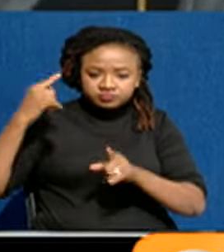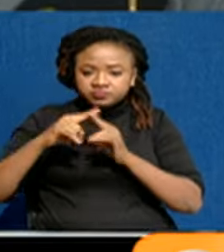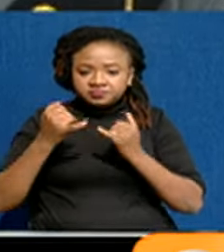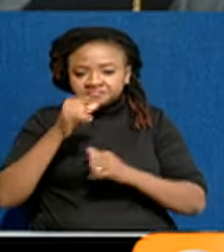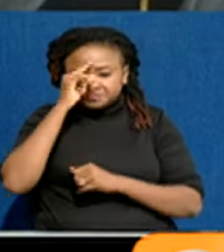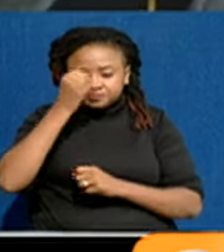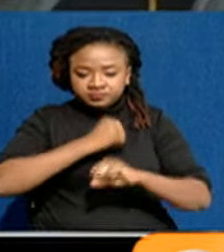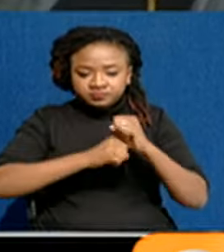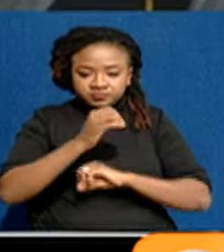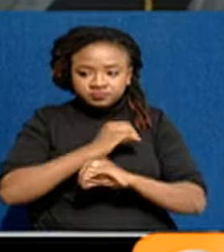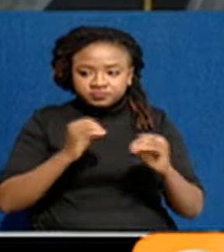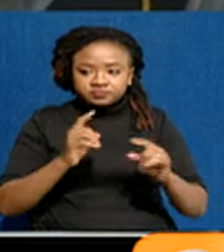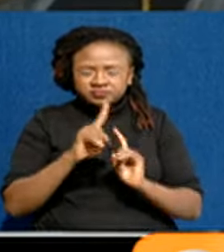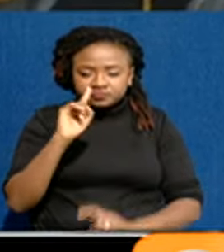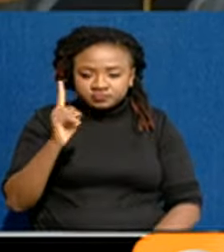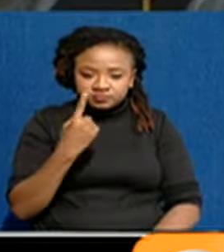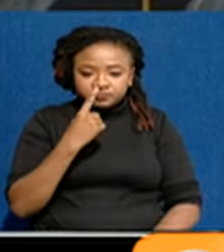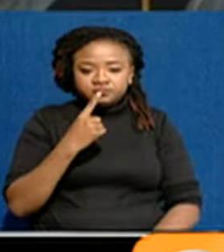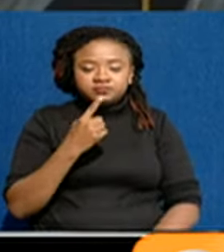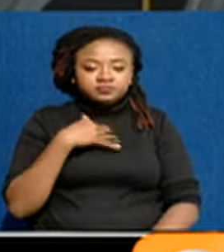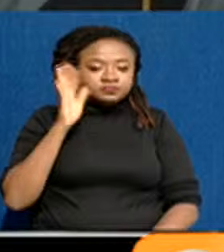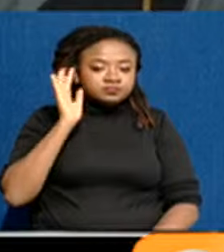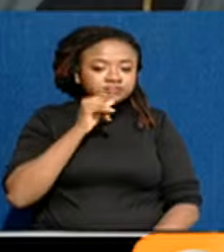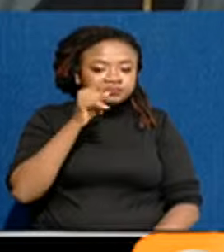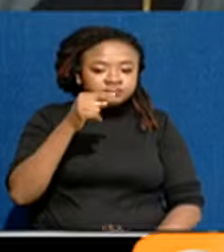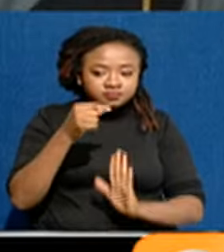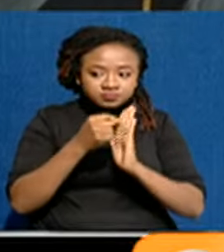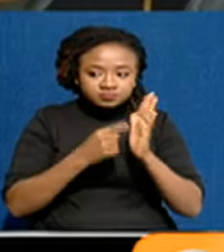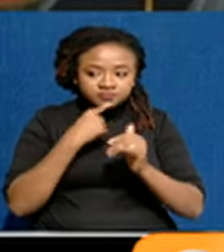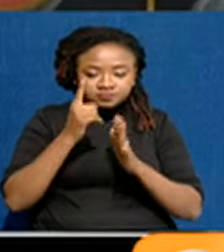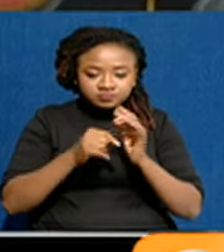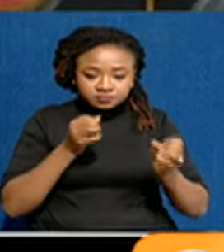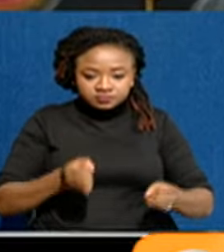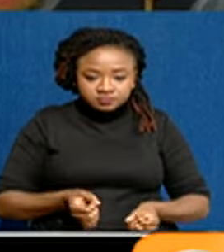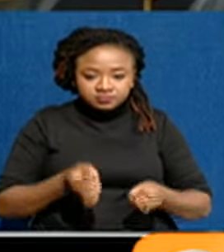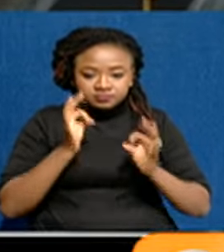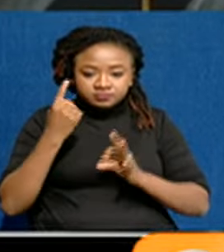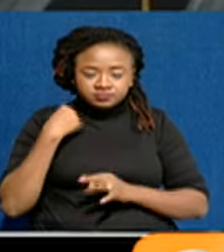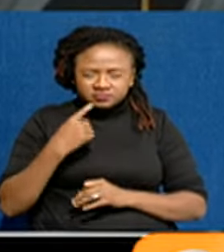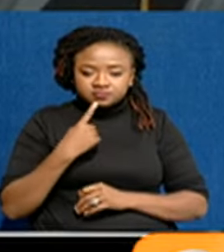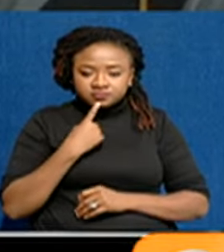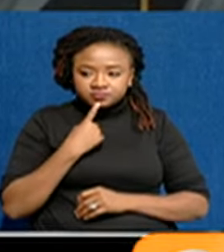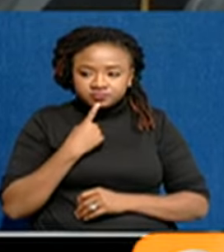Yeah, maybe let me just clarify from what I've just heard you say. The official number is